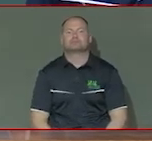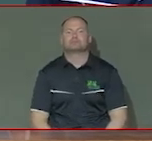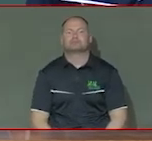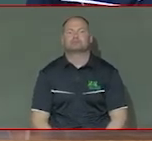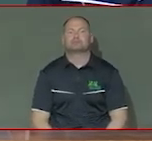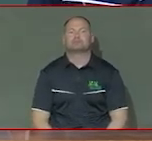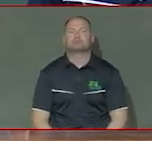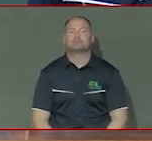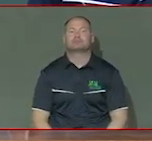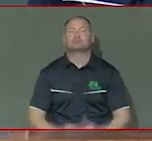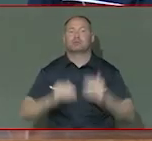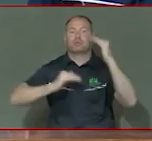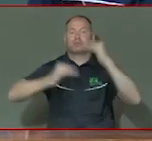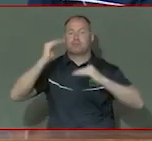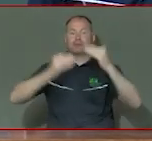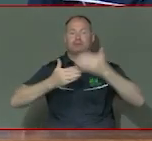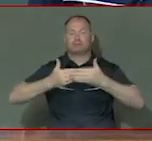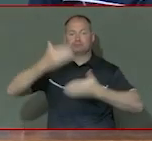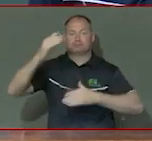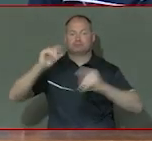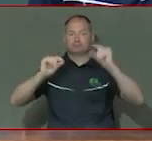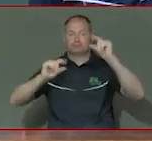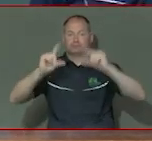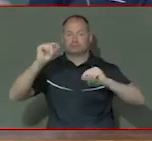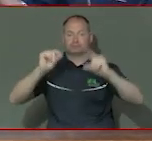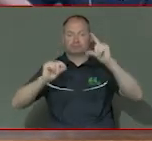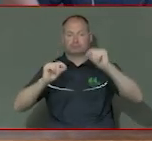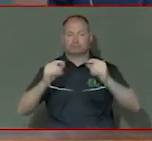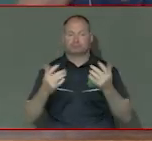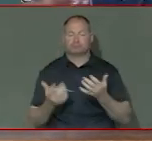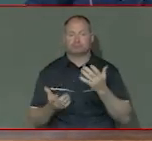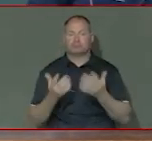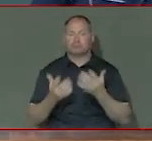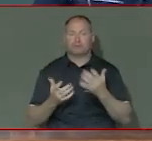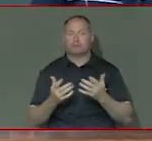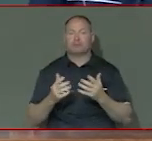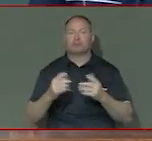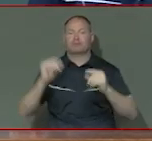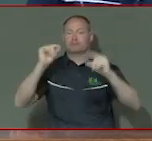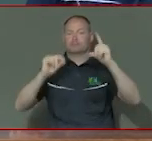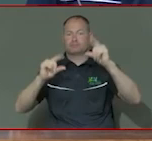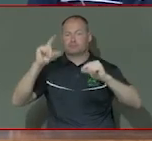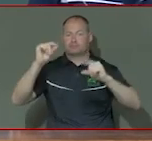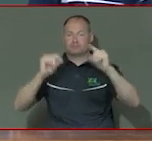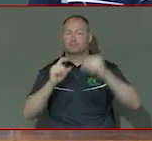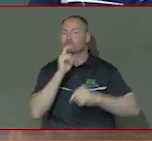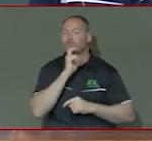Balance sheet. One with ratios. Maybe we should look at one where they use ratios.